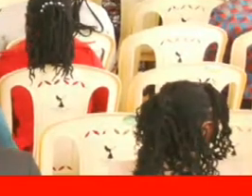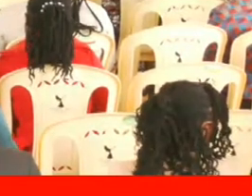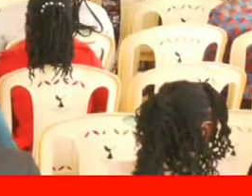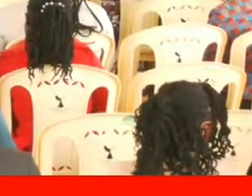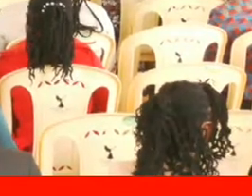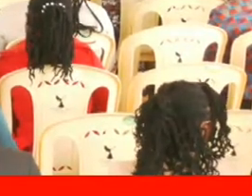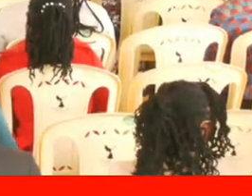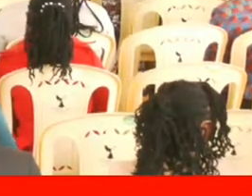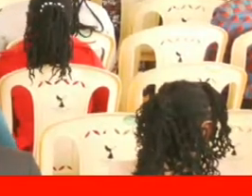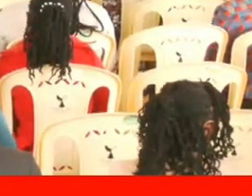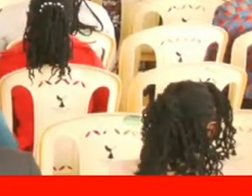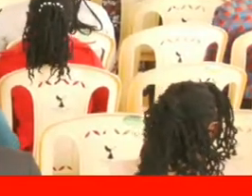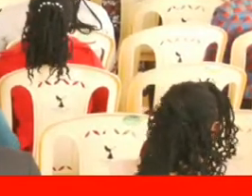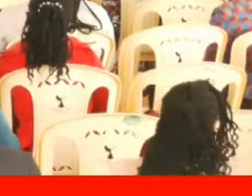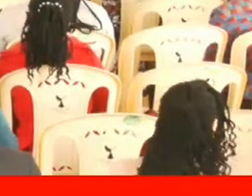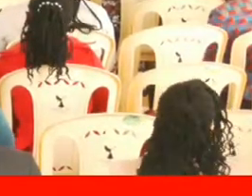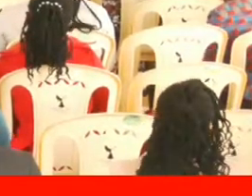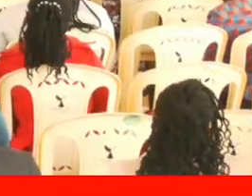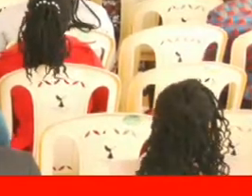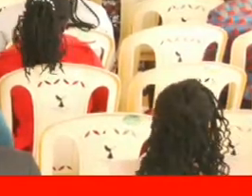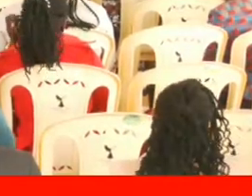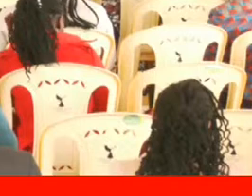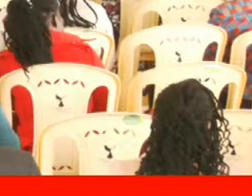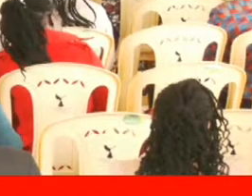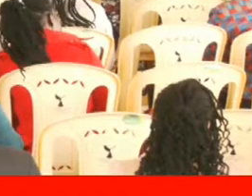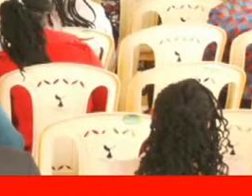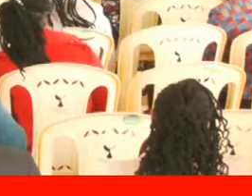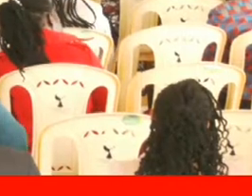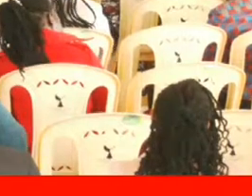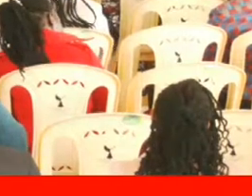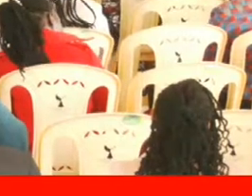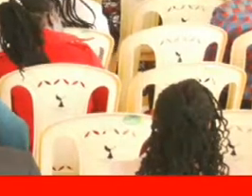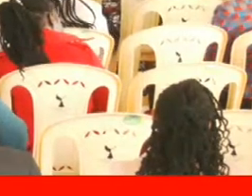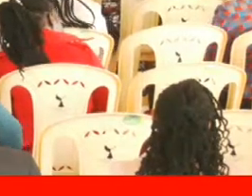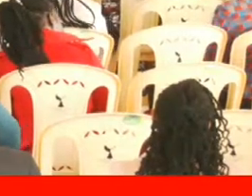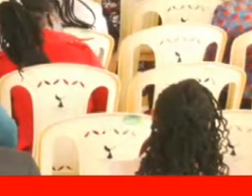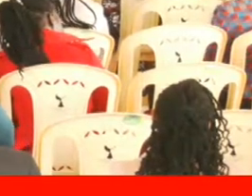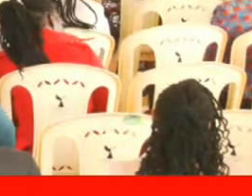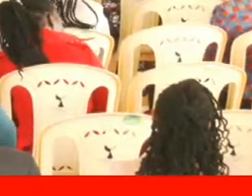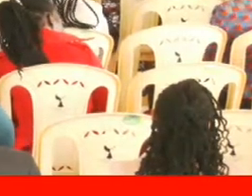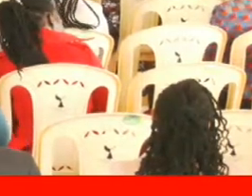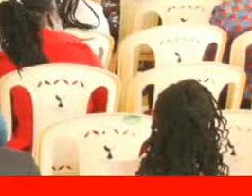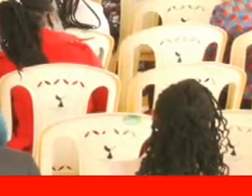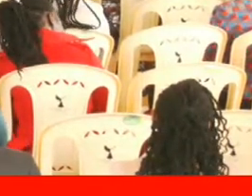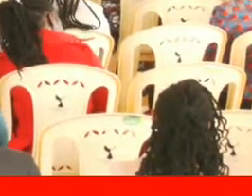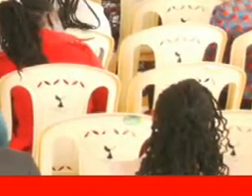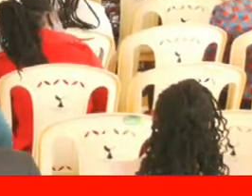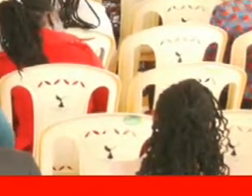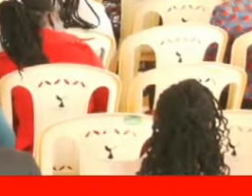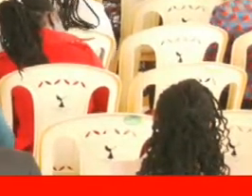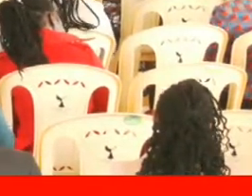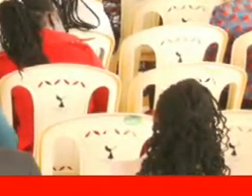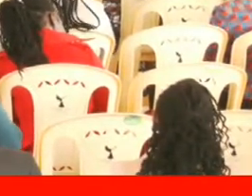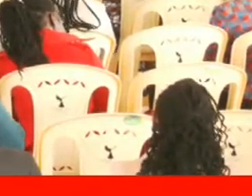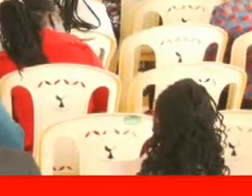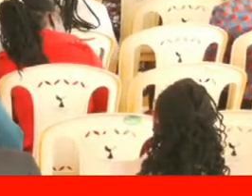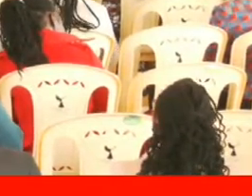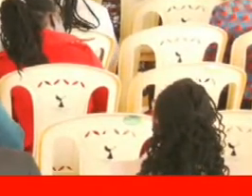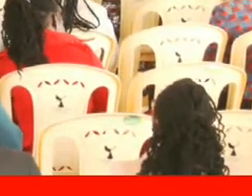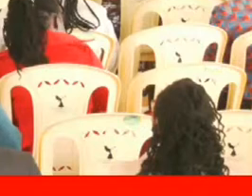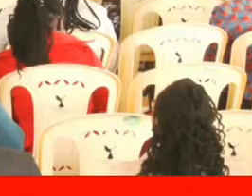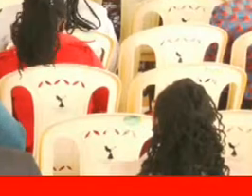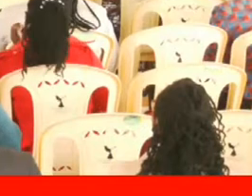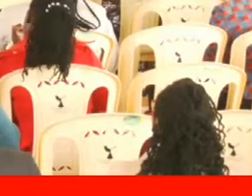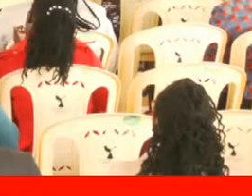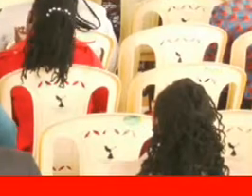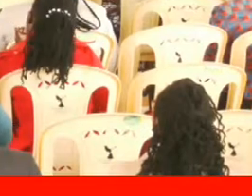Fellowship you know just get time to Fellowship know one another know that brother know that sister encourage that brother